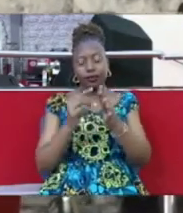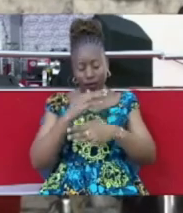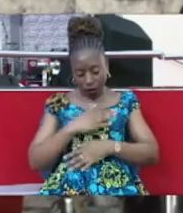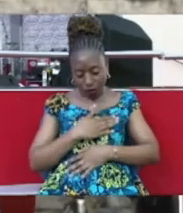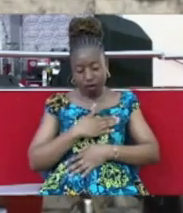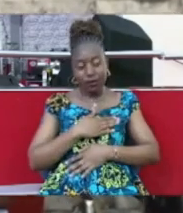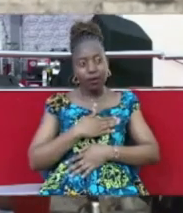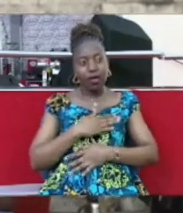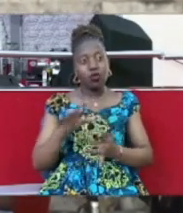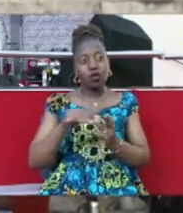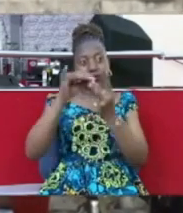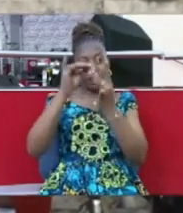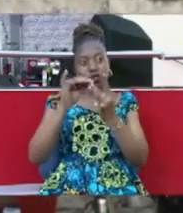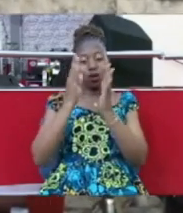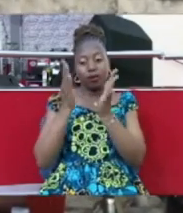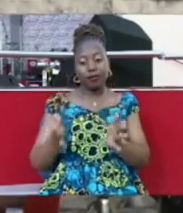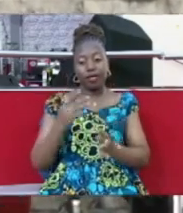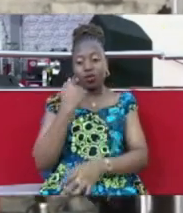the supreme being is God.